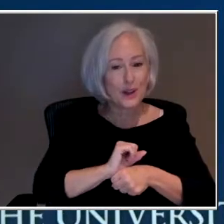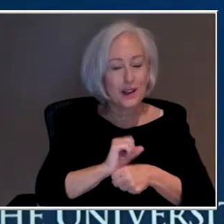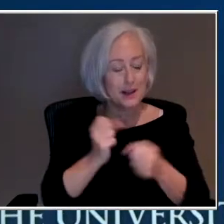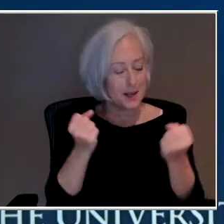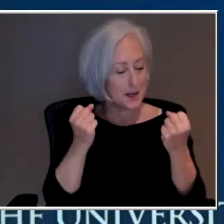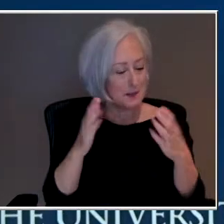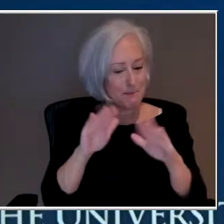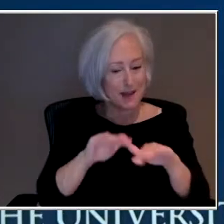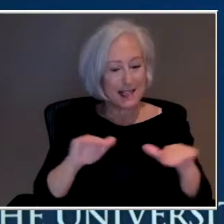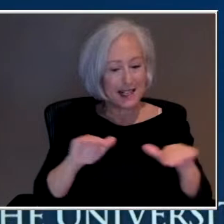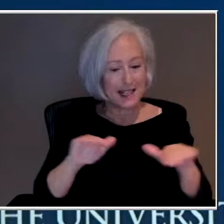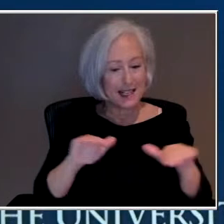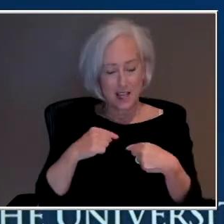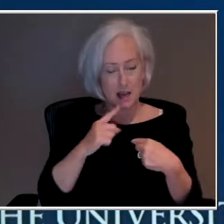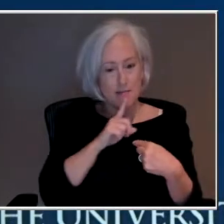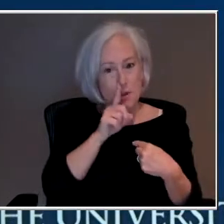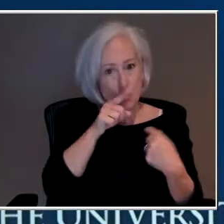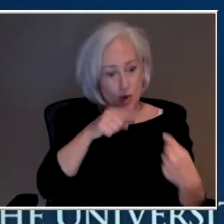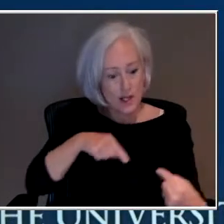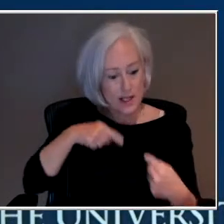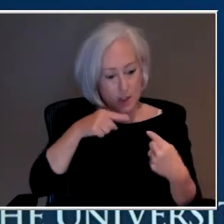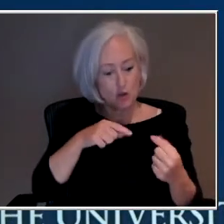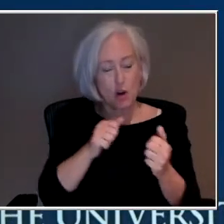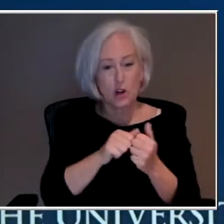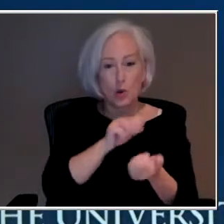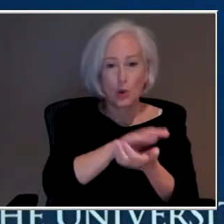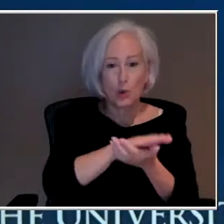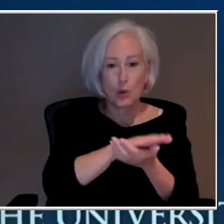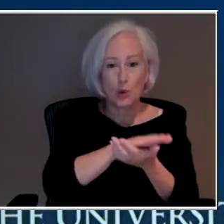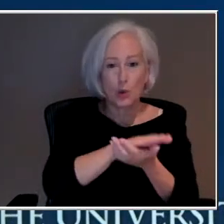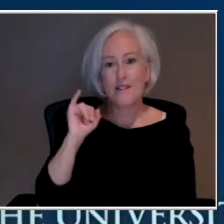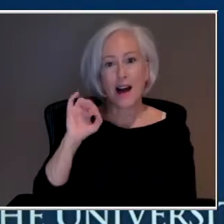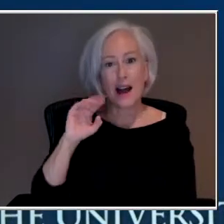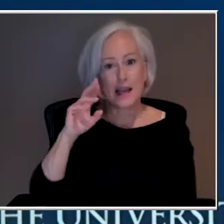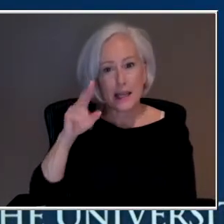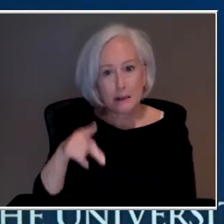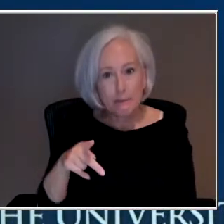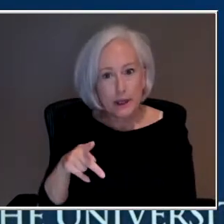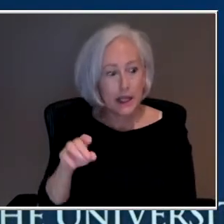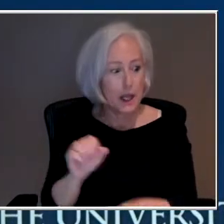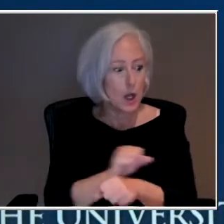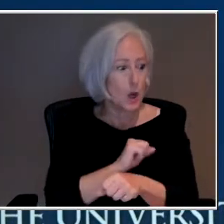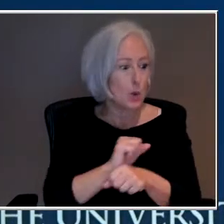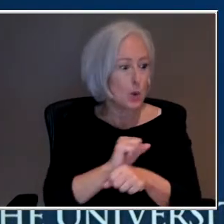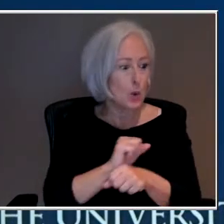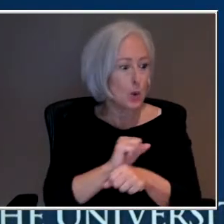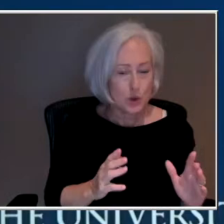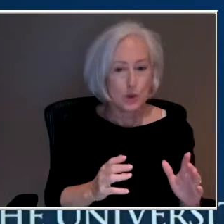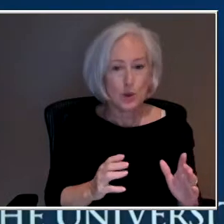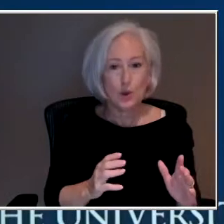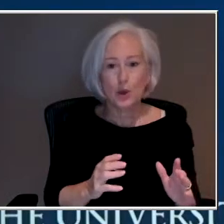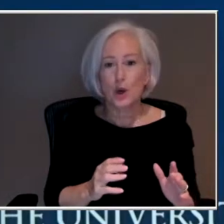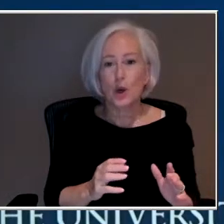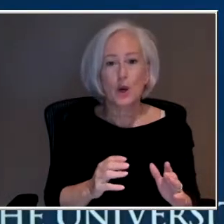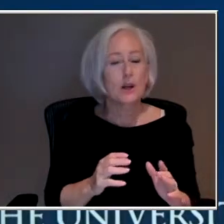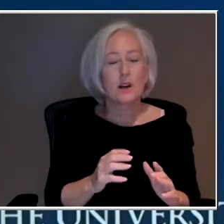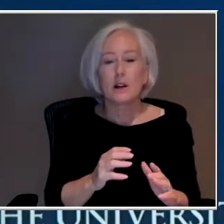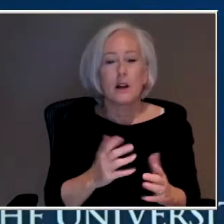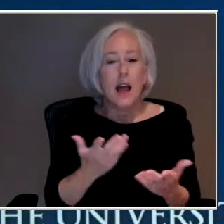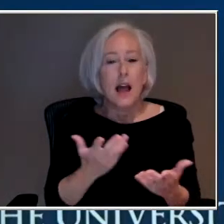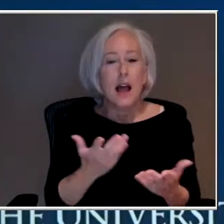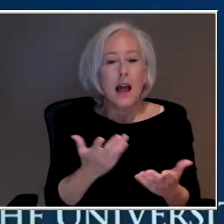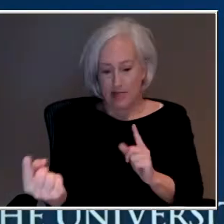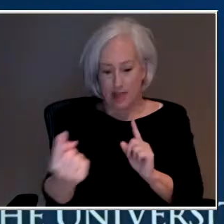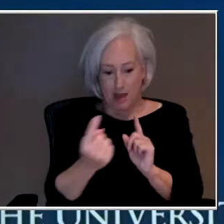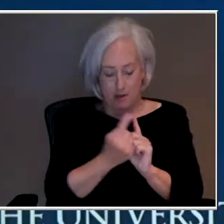us that are really struggling in school. They've got IEPs, they've been working with tutors and really not having success. And they come to see us and it's really just that they